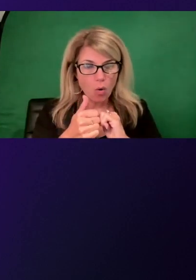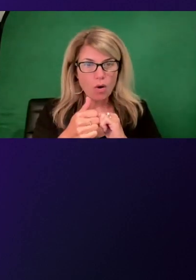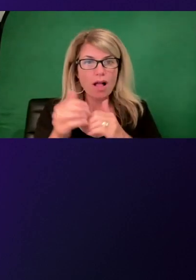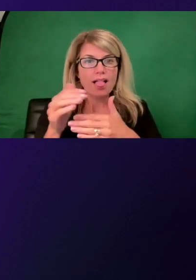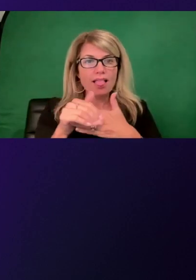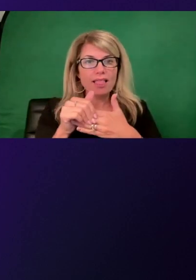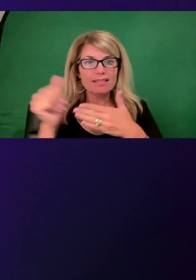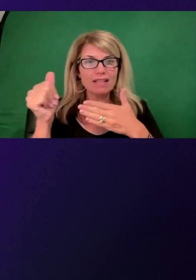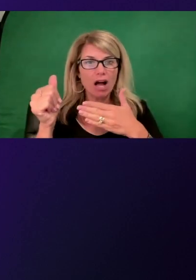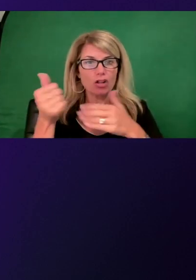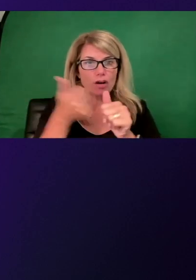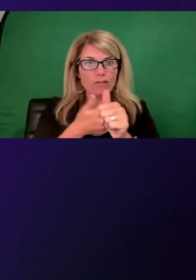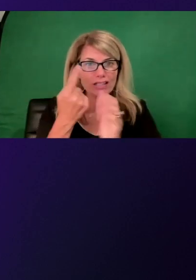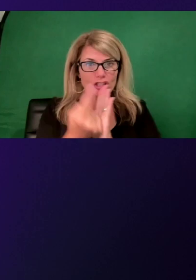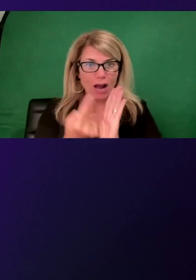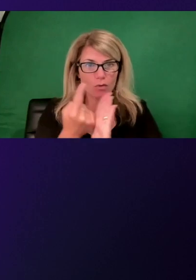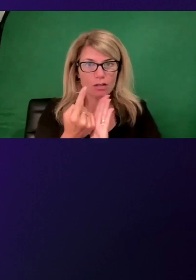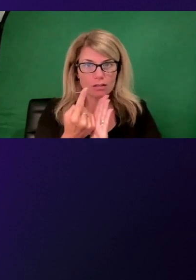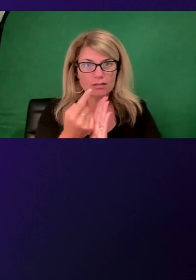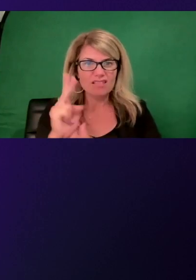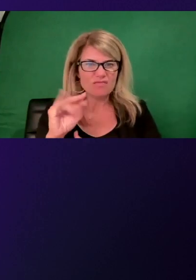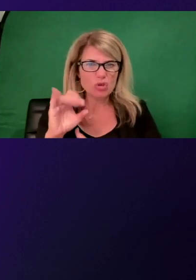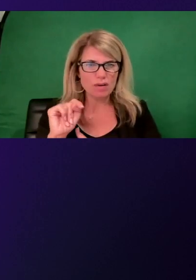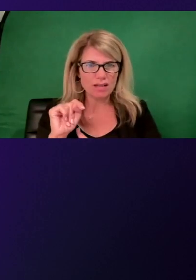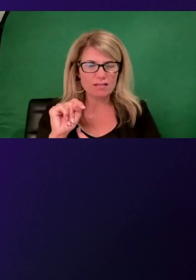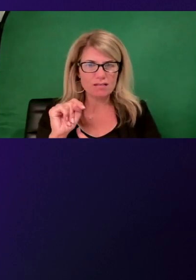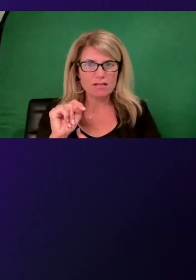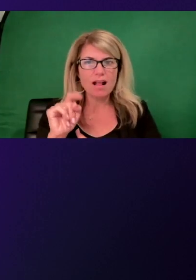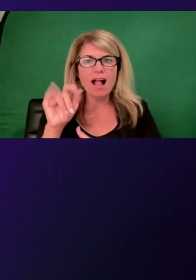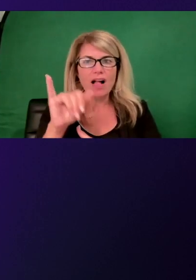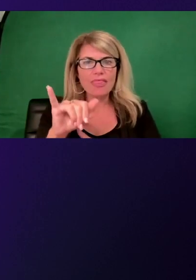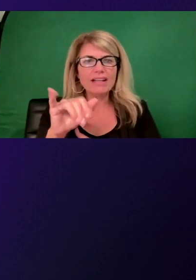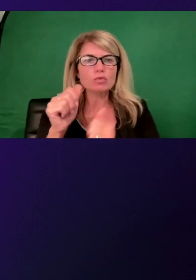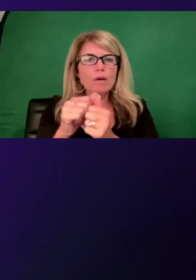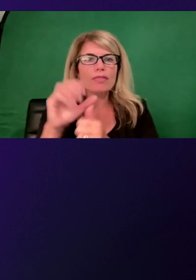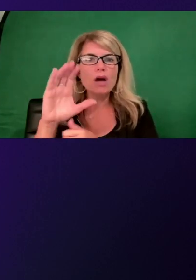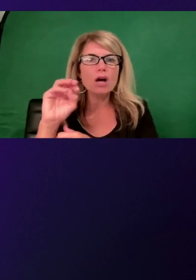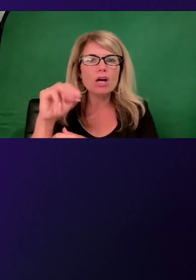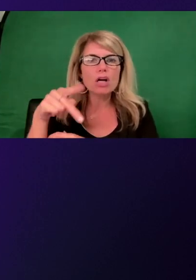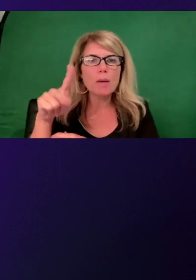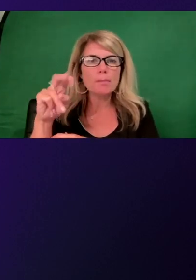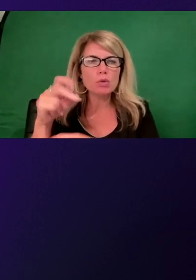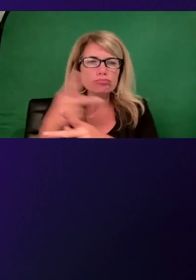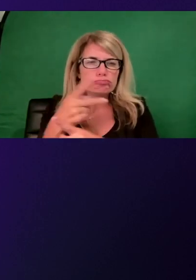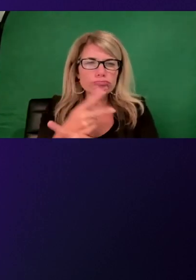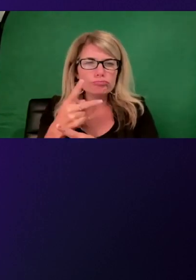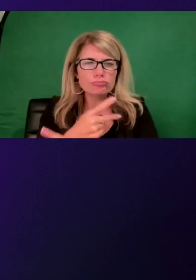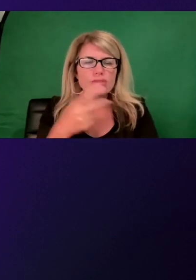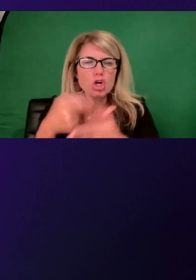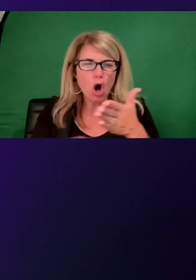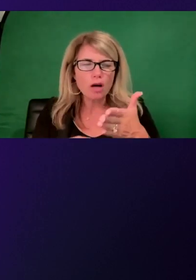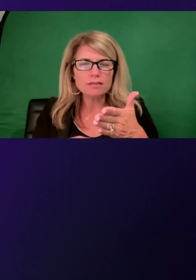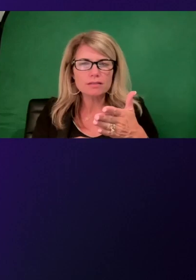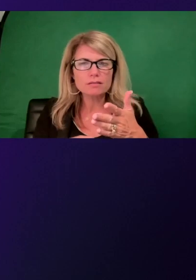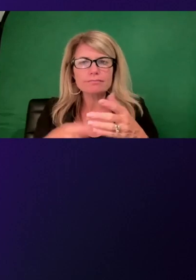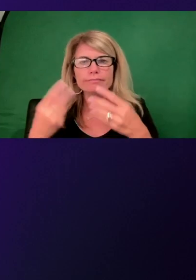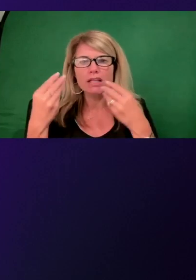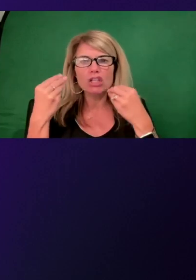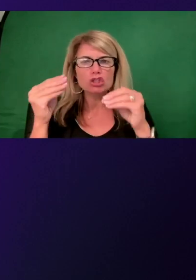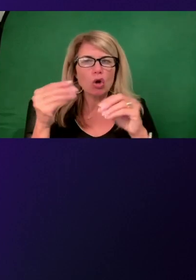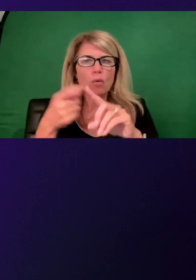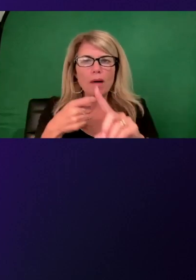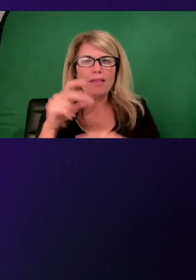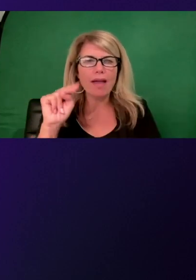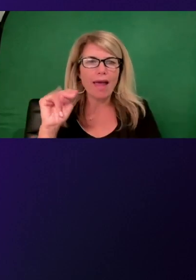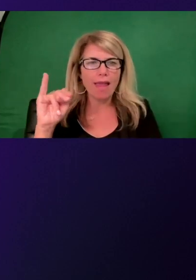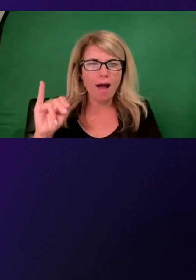of a unit cost, and these are by the compute unit cost, basically. So sold by the NIs, the vCPUs that you look at,